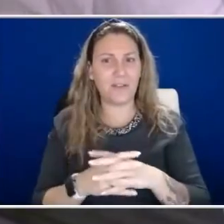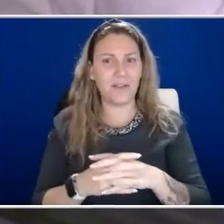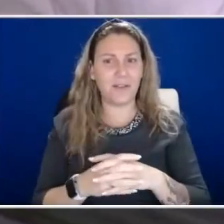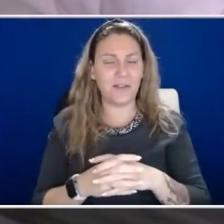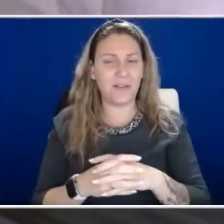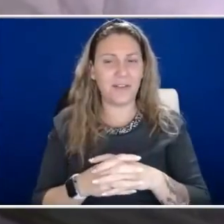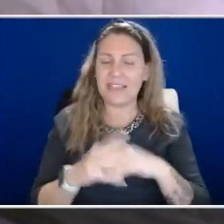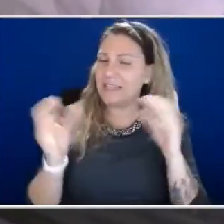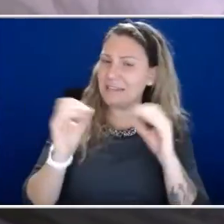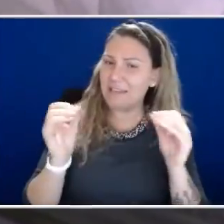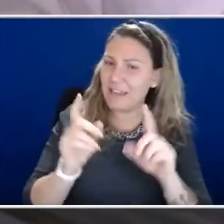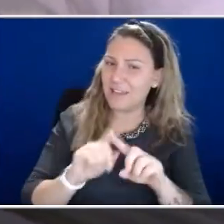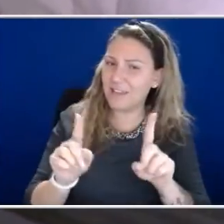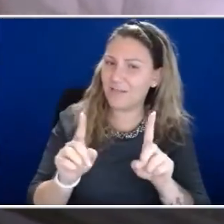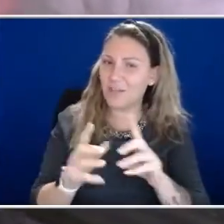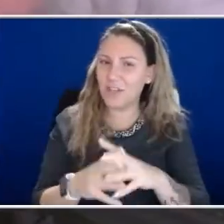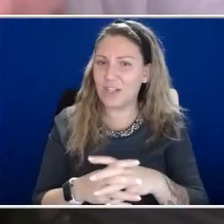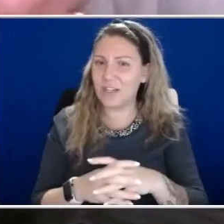Nothing different?